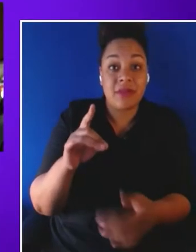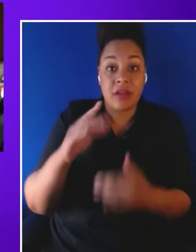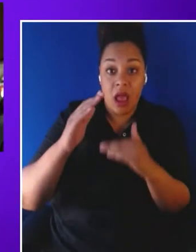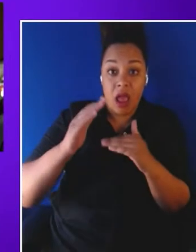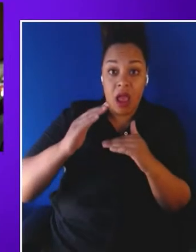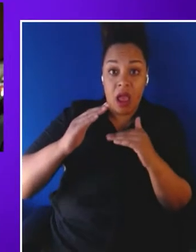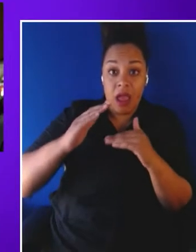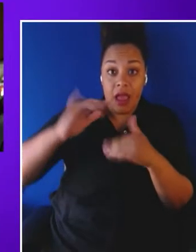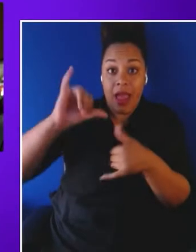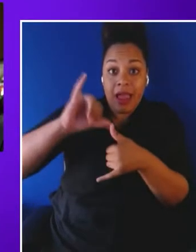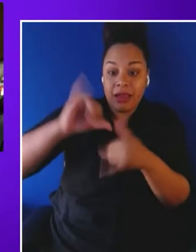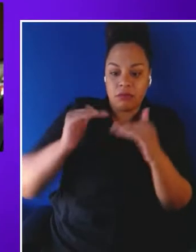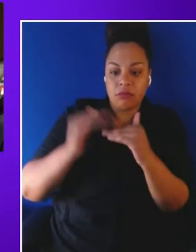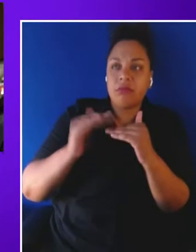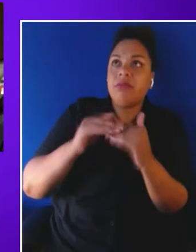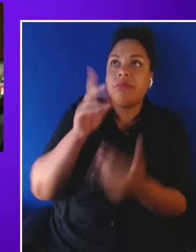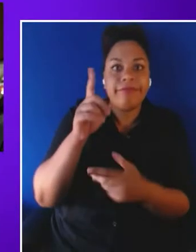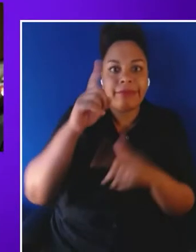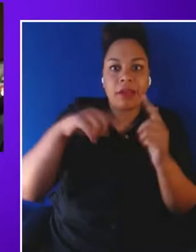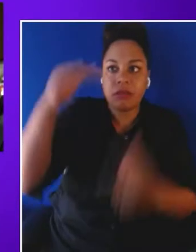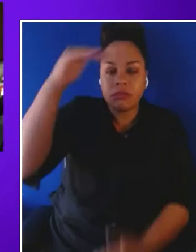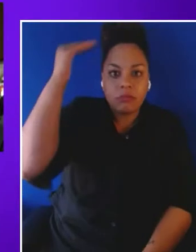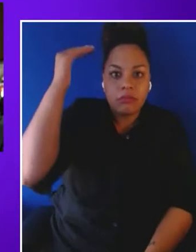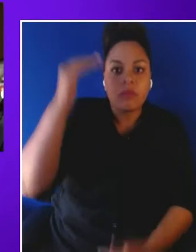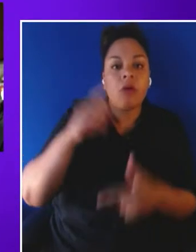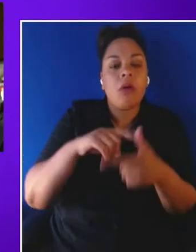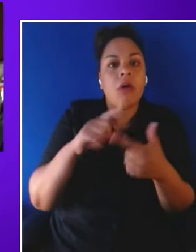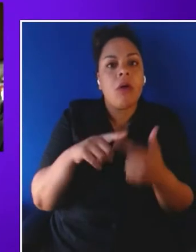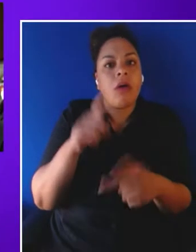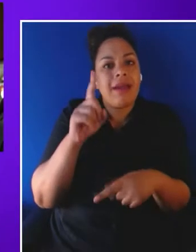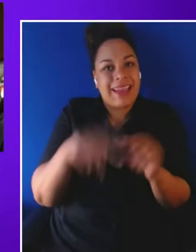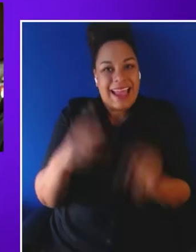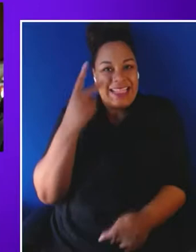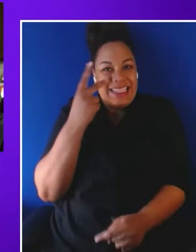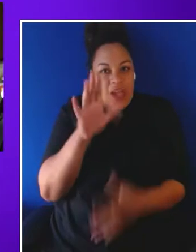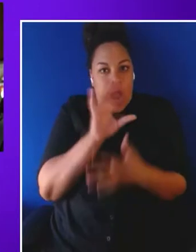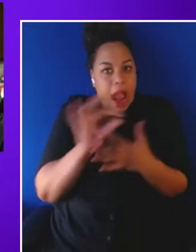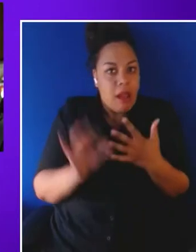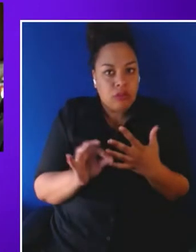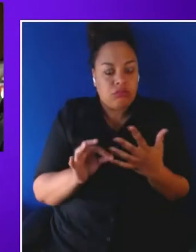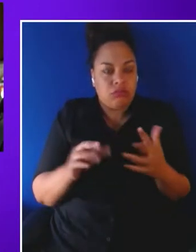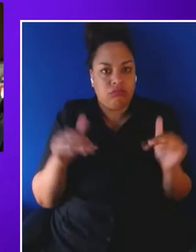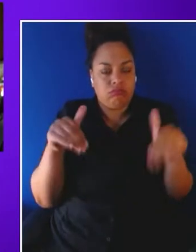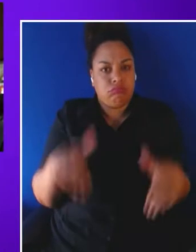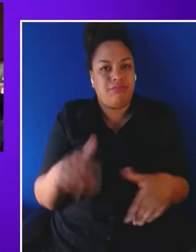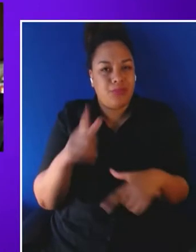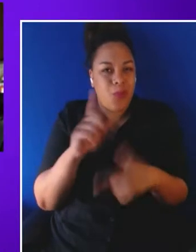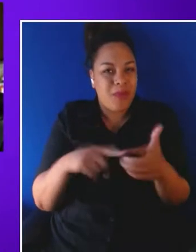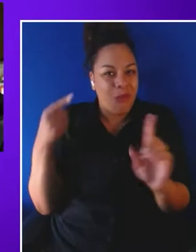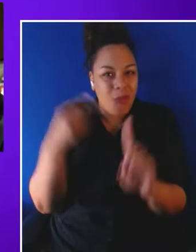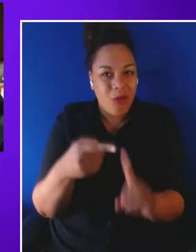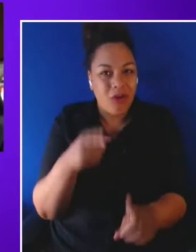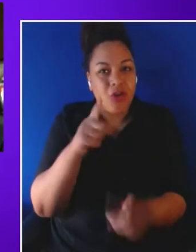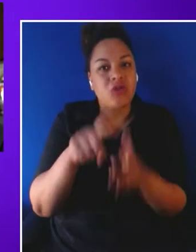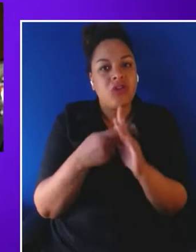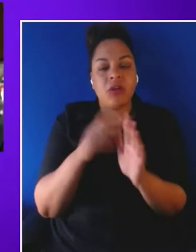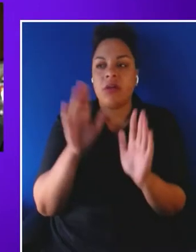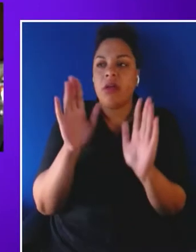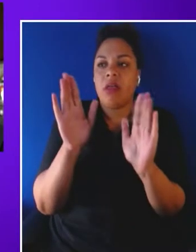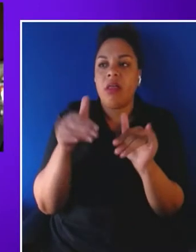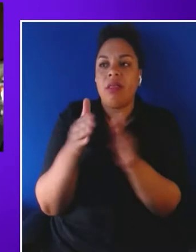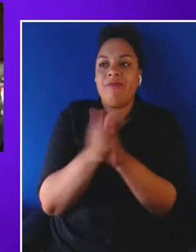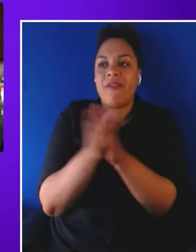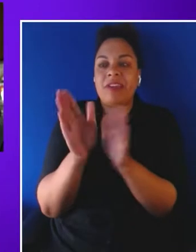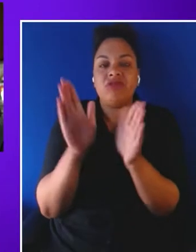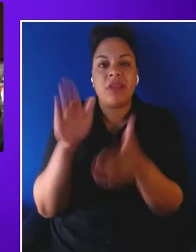you can't see what options you have to work with, then what's the point? And it kind of, you start to deter people at a certain point. So if